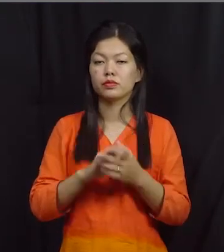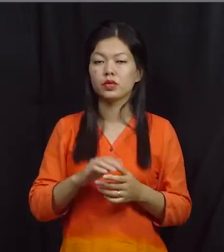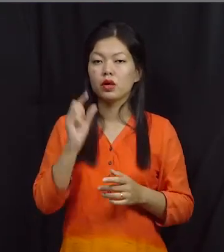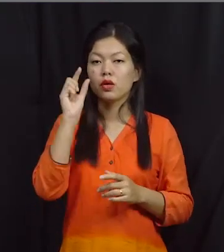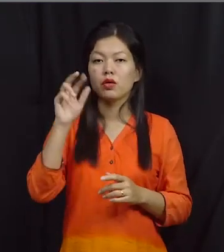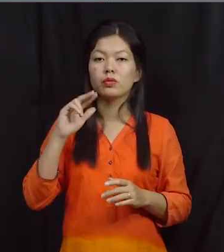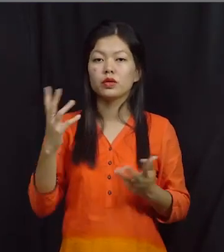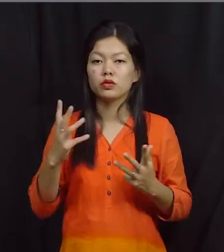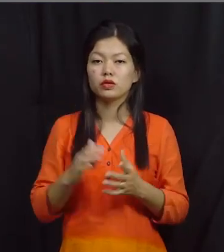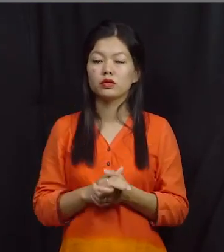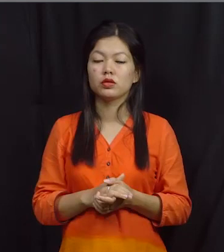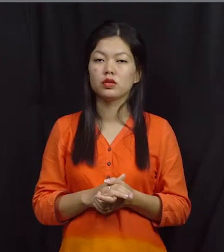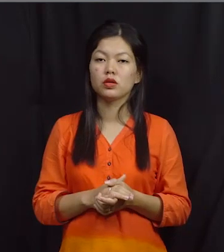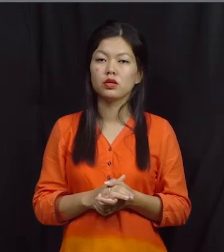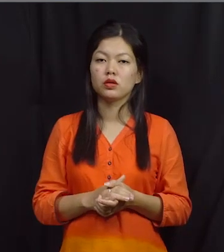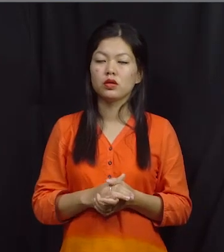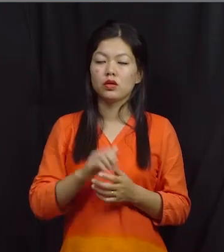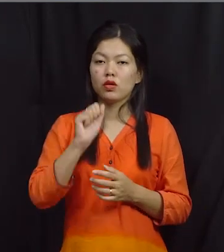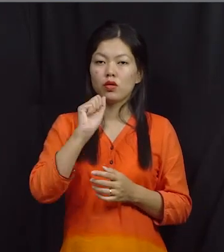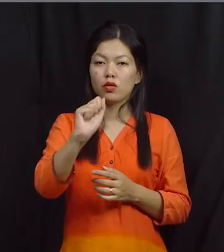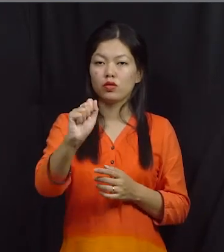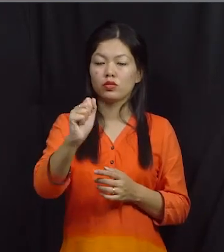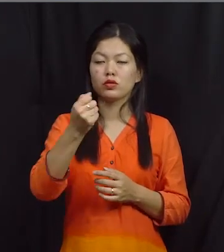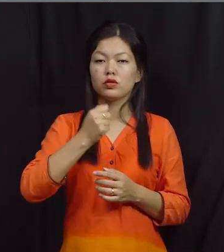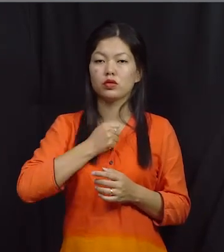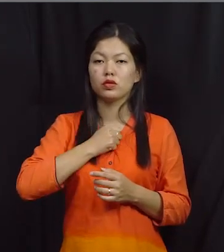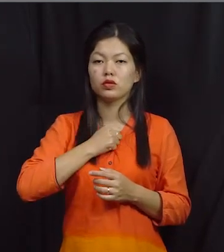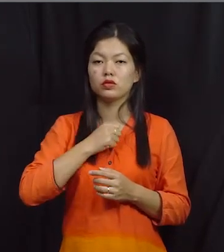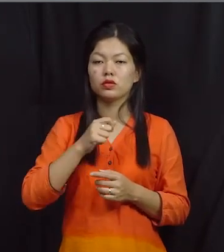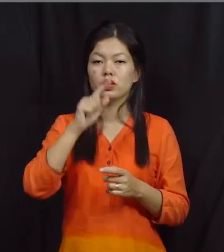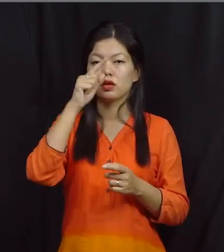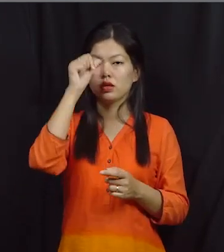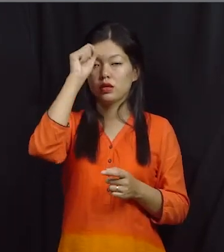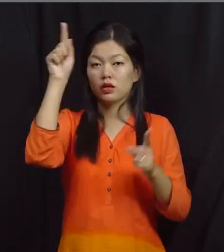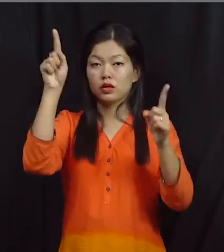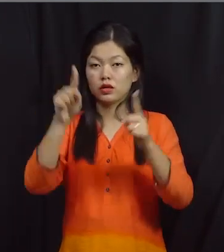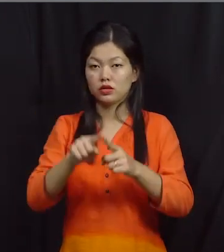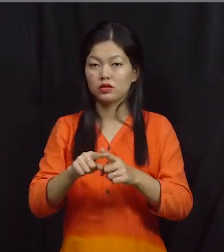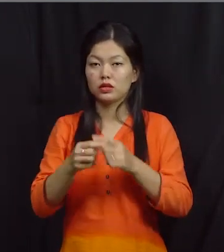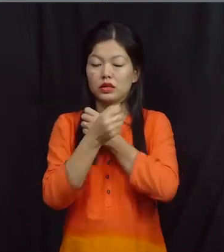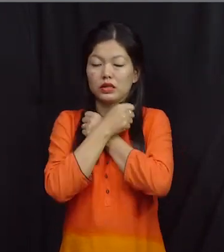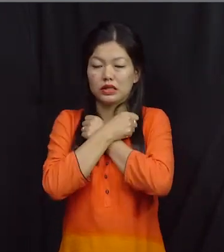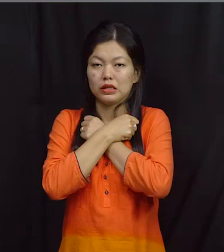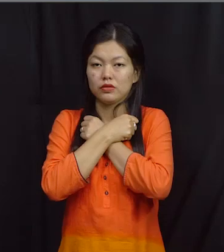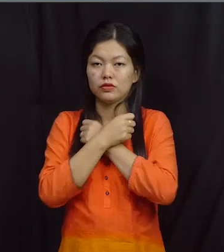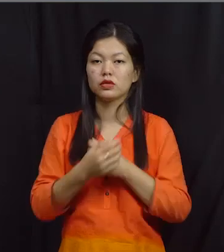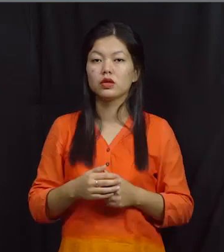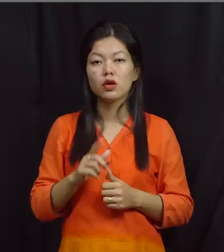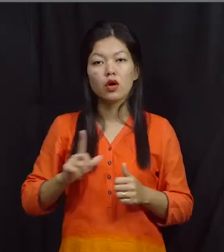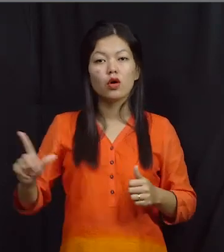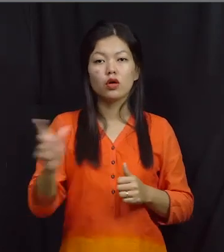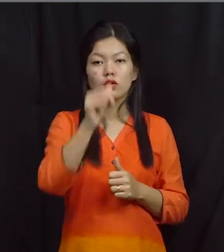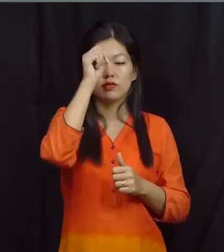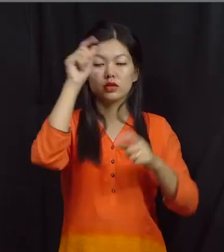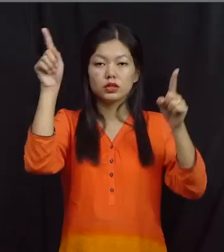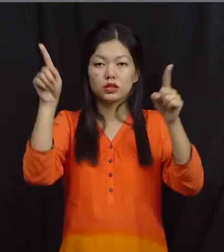mean love for one's own country, isn't it? So I as an individual, or you as an individual, we all are Indians, right? So